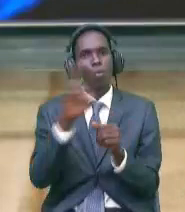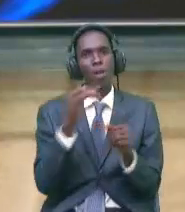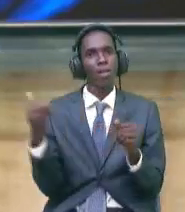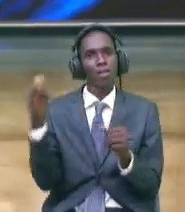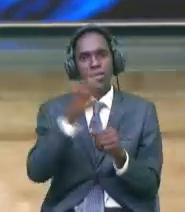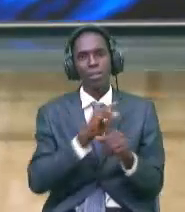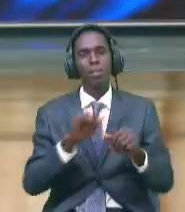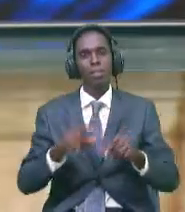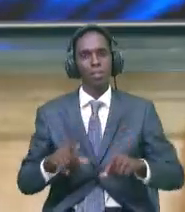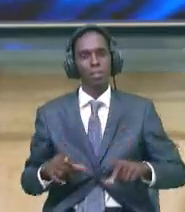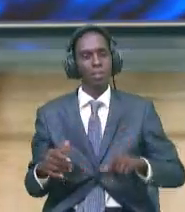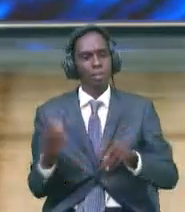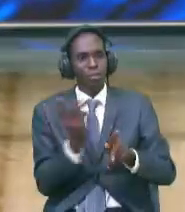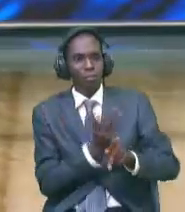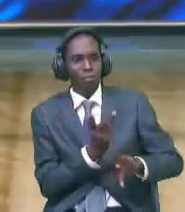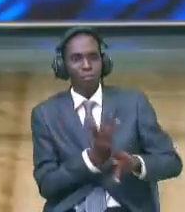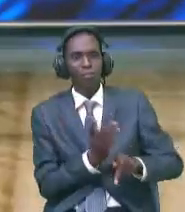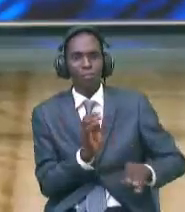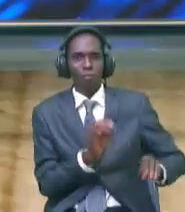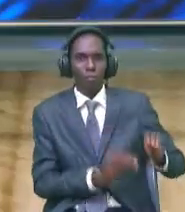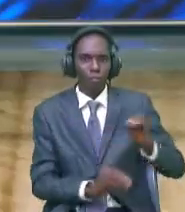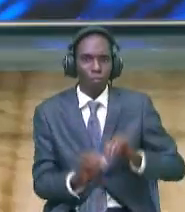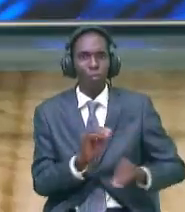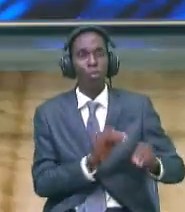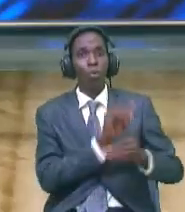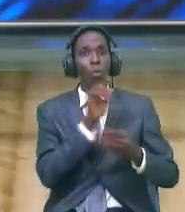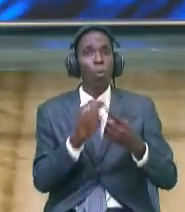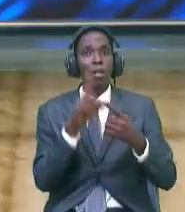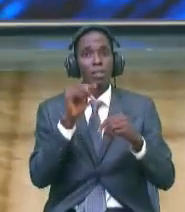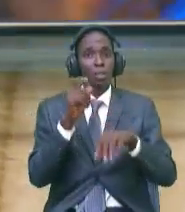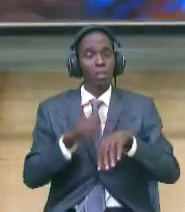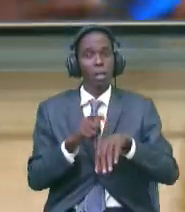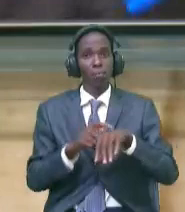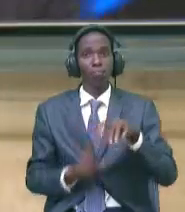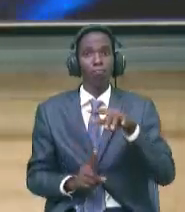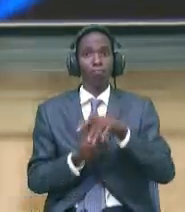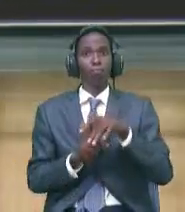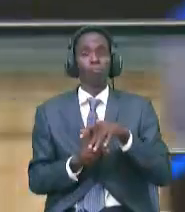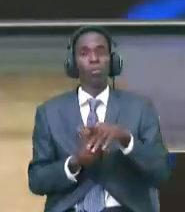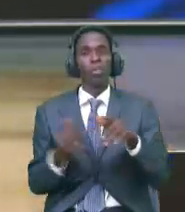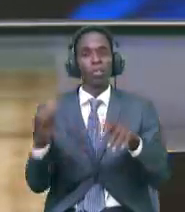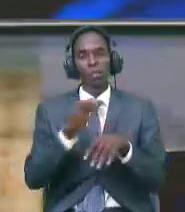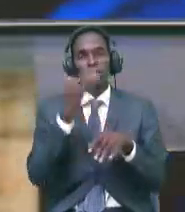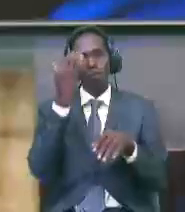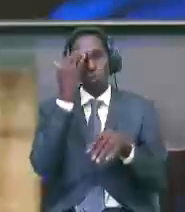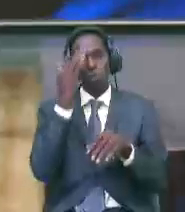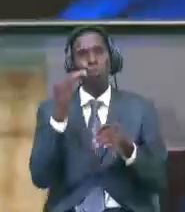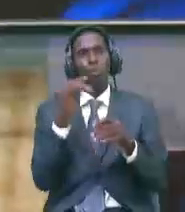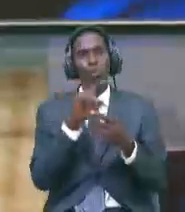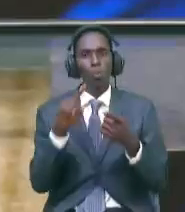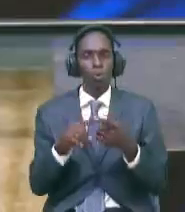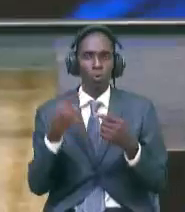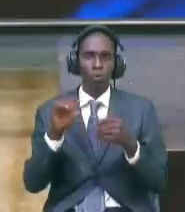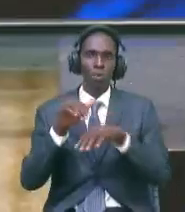by them in storm, that when the time comes, they know how to send that, their